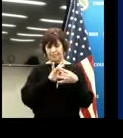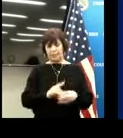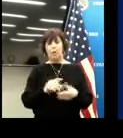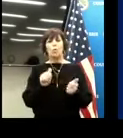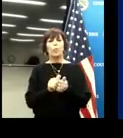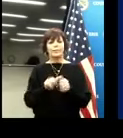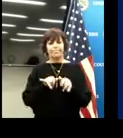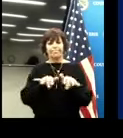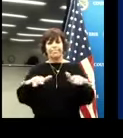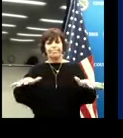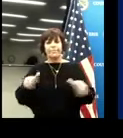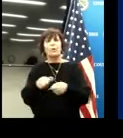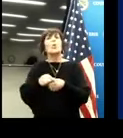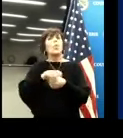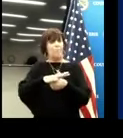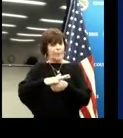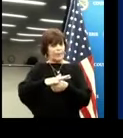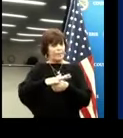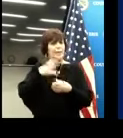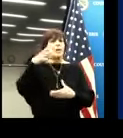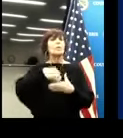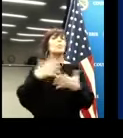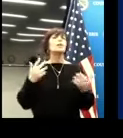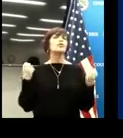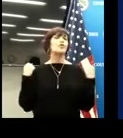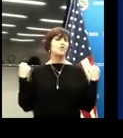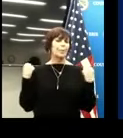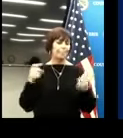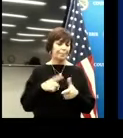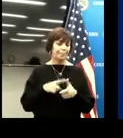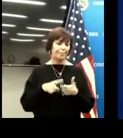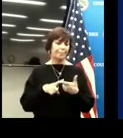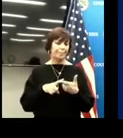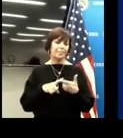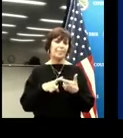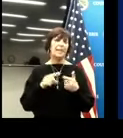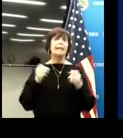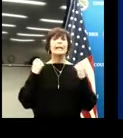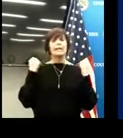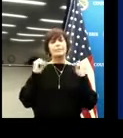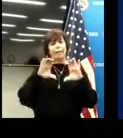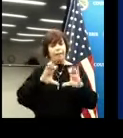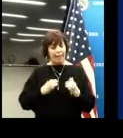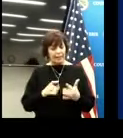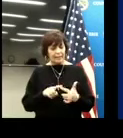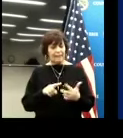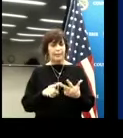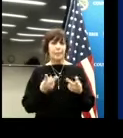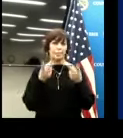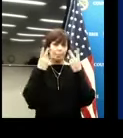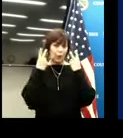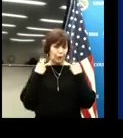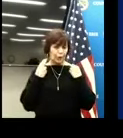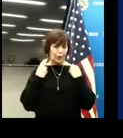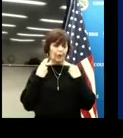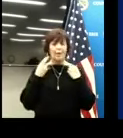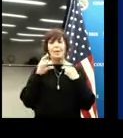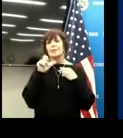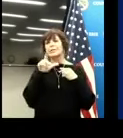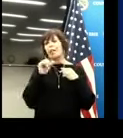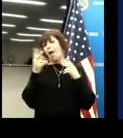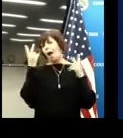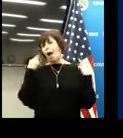transmission of COVID-19 viruses, including gyms, fitness centers or classes, barbers, hair